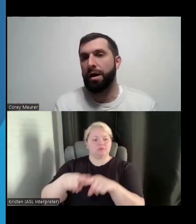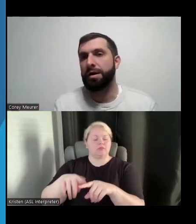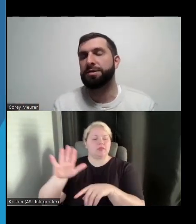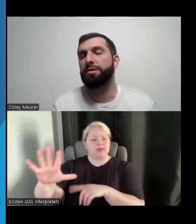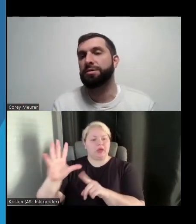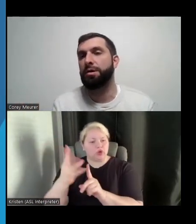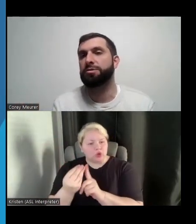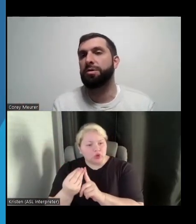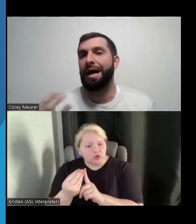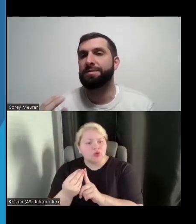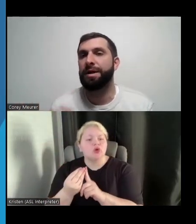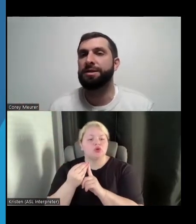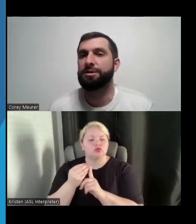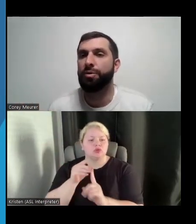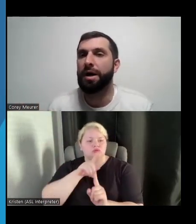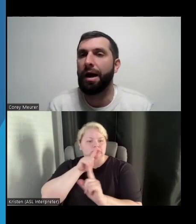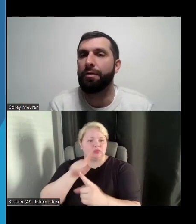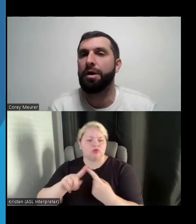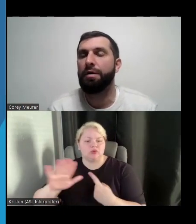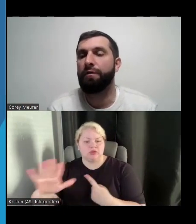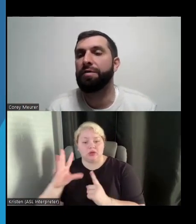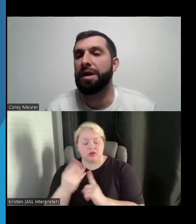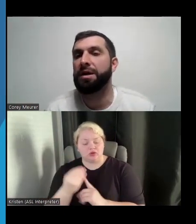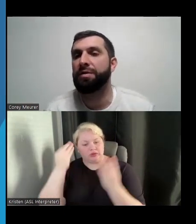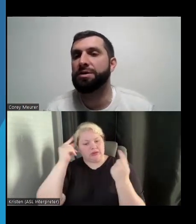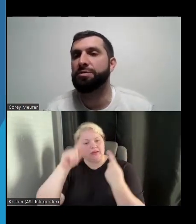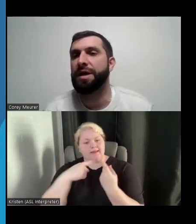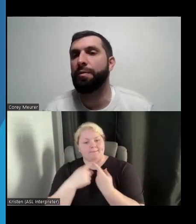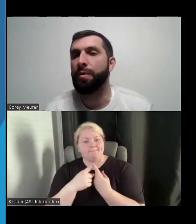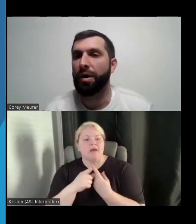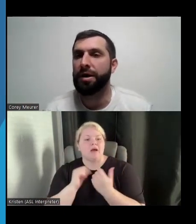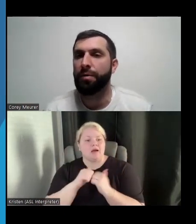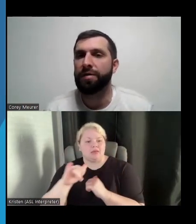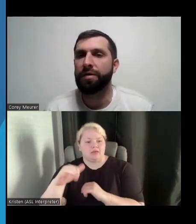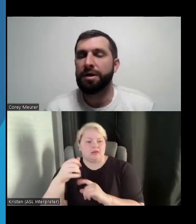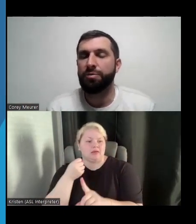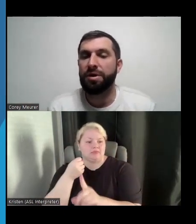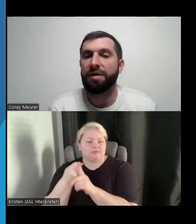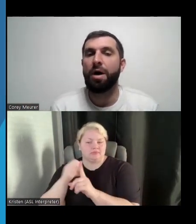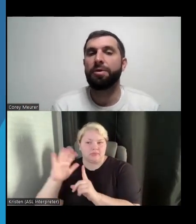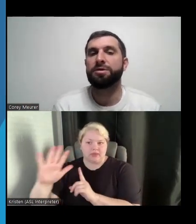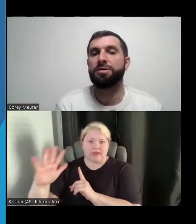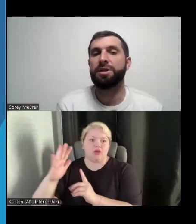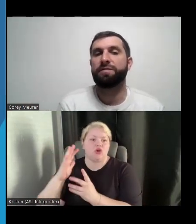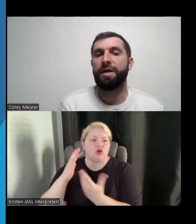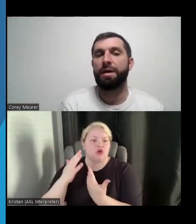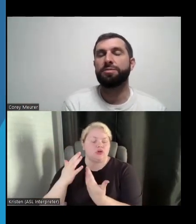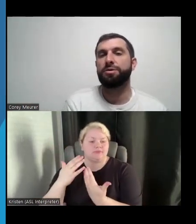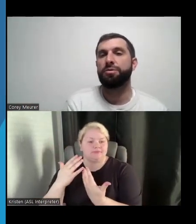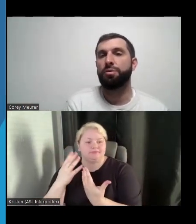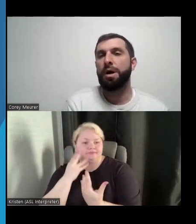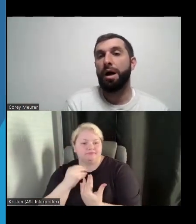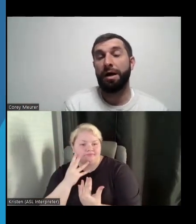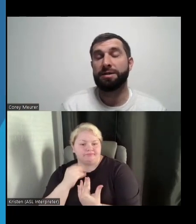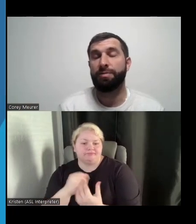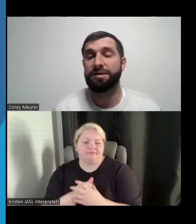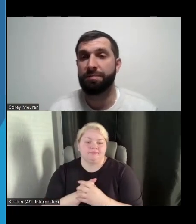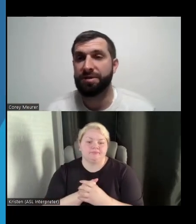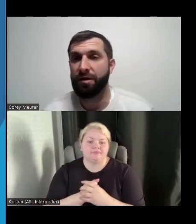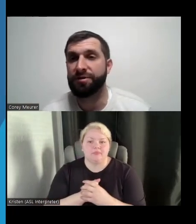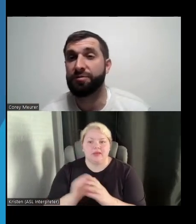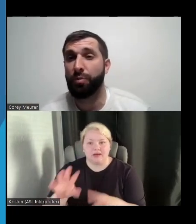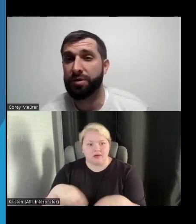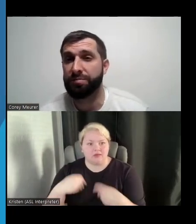taking into those cultural aspects into account for the individuals that we're working with. Do we give opportunities for them to